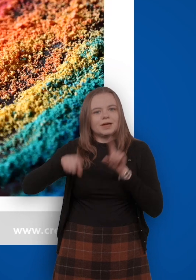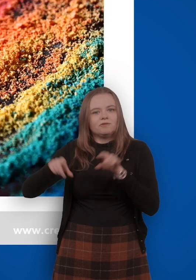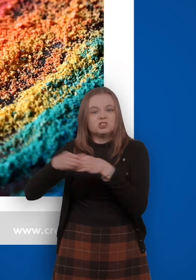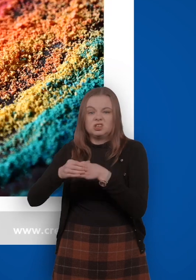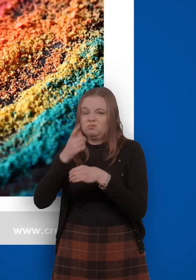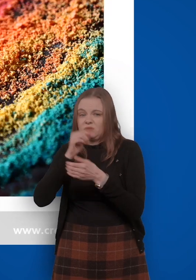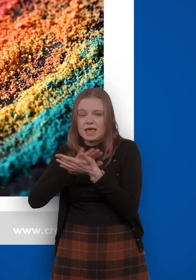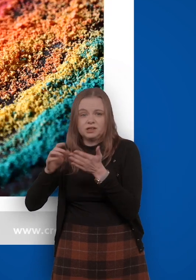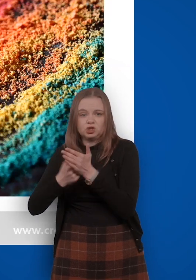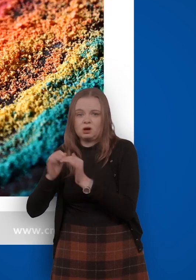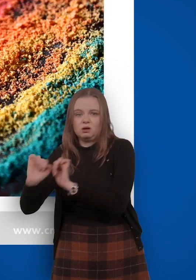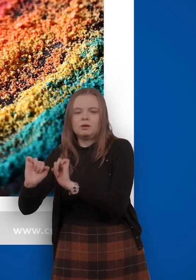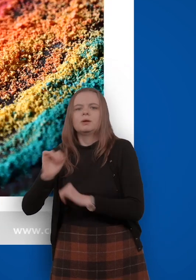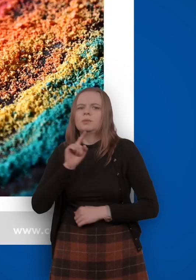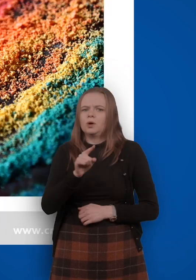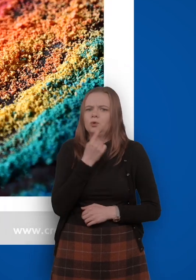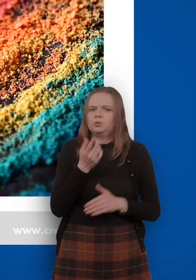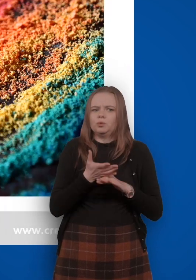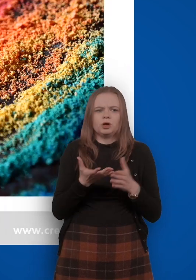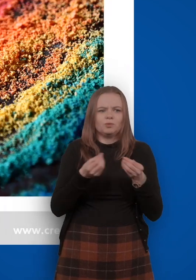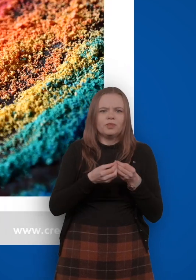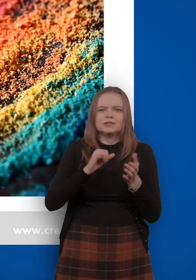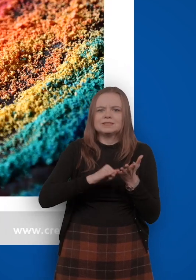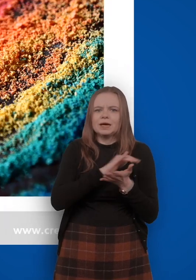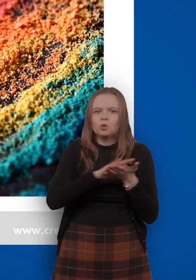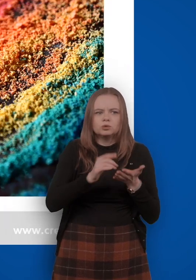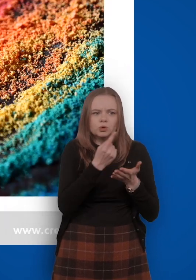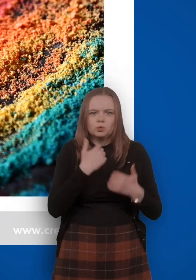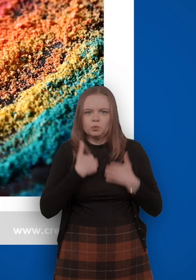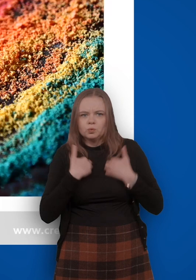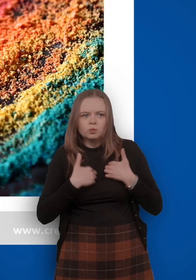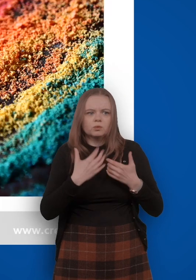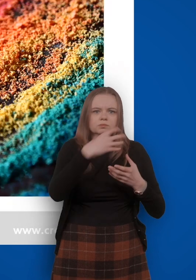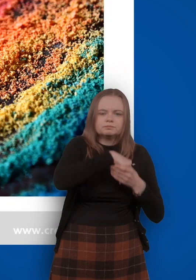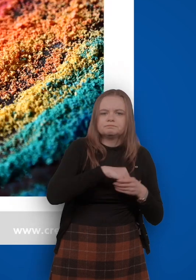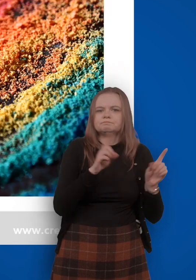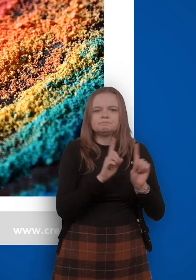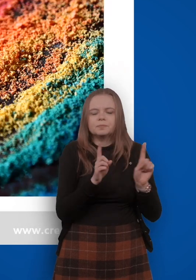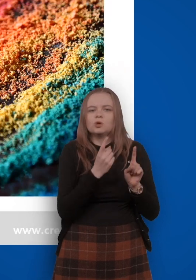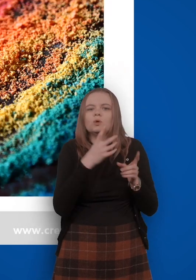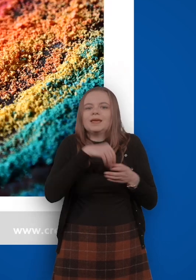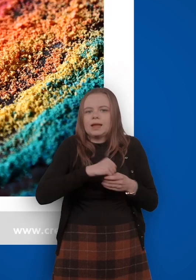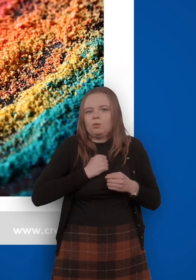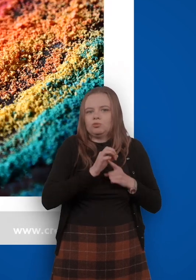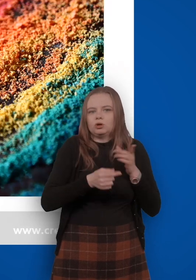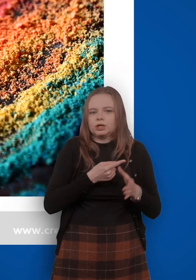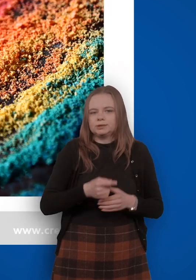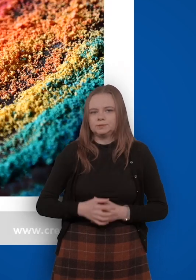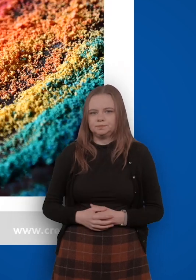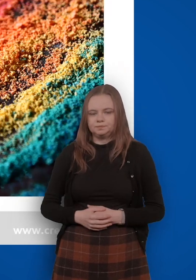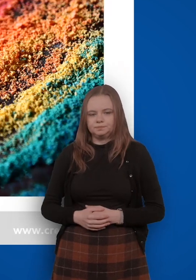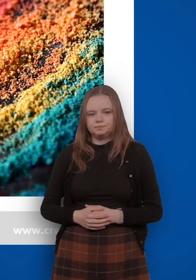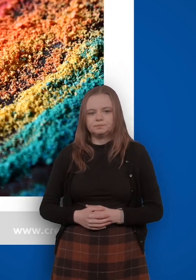but but also who are we working with? Who are stakeholders? Who are the people participating in our projects? And